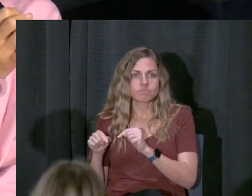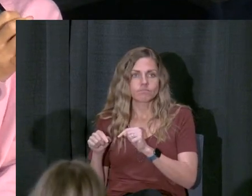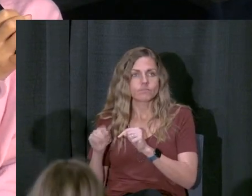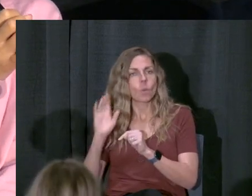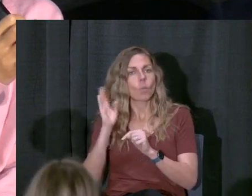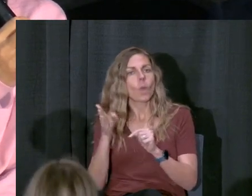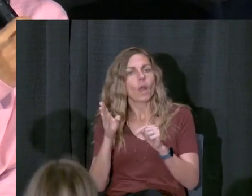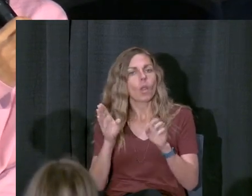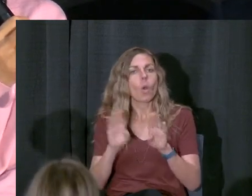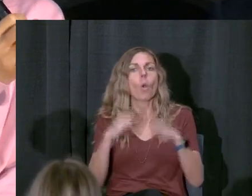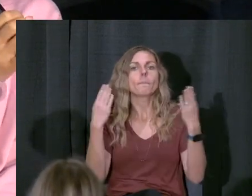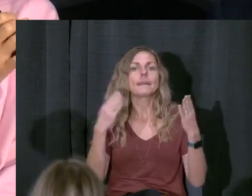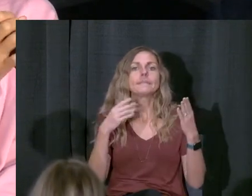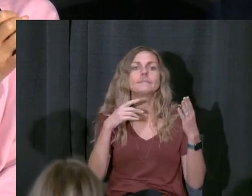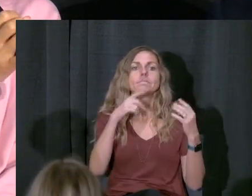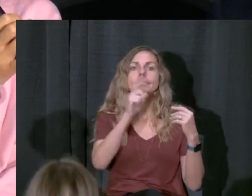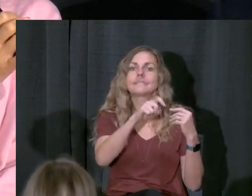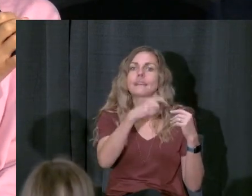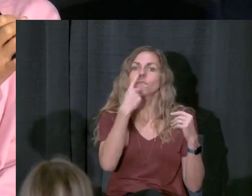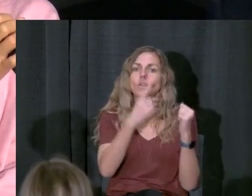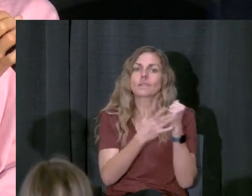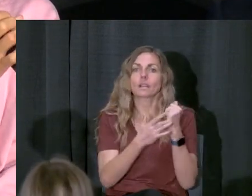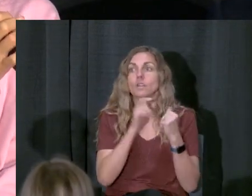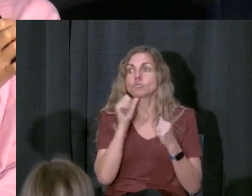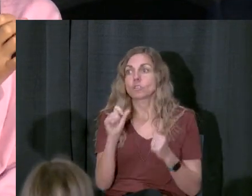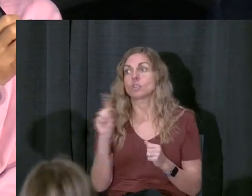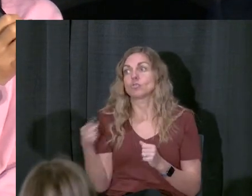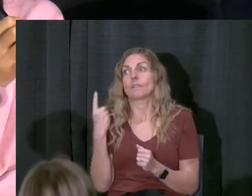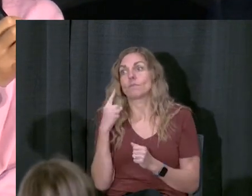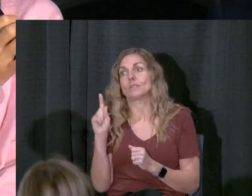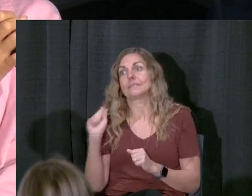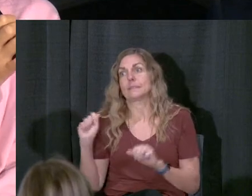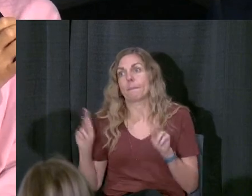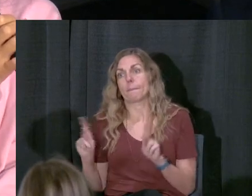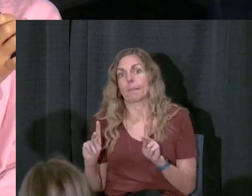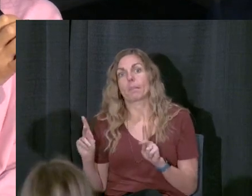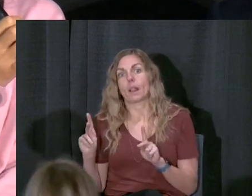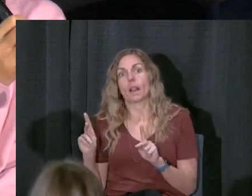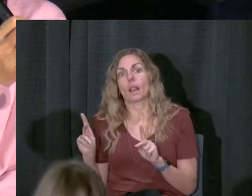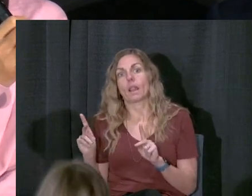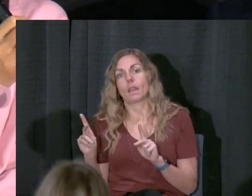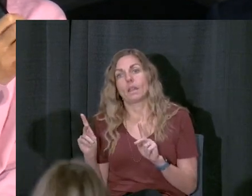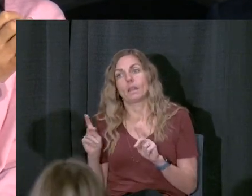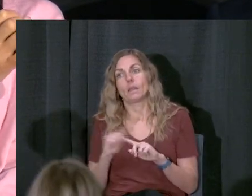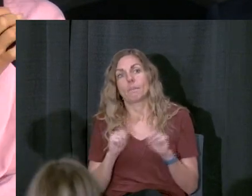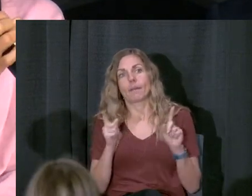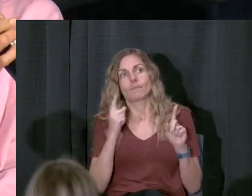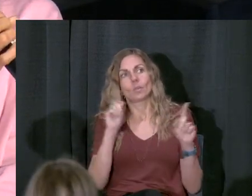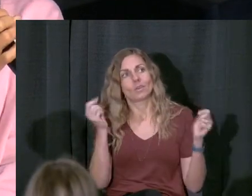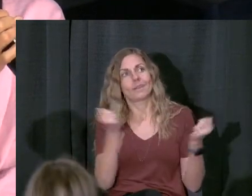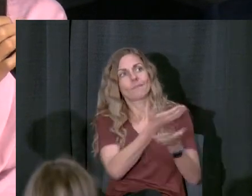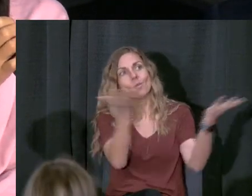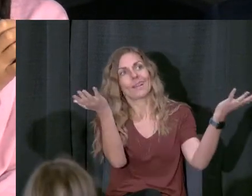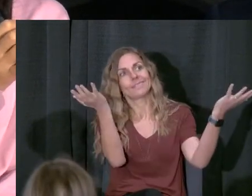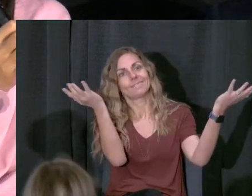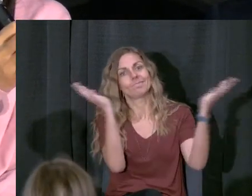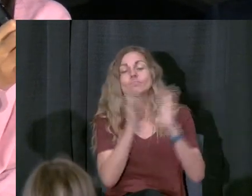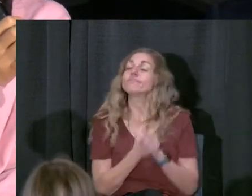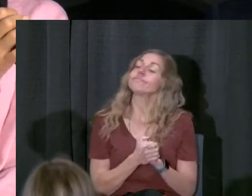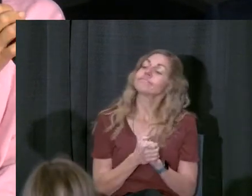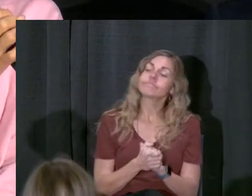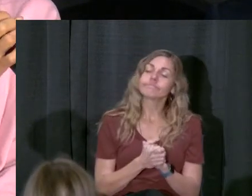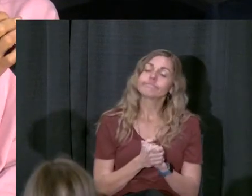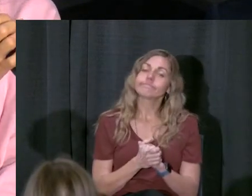the necessity of technologies not to people with disabilities, not for people with disabilities, but for everyone. So I